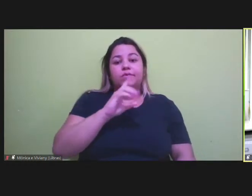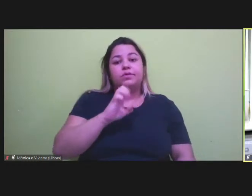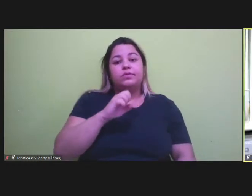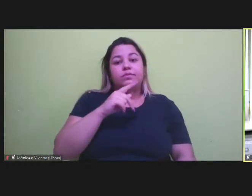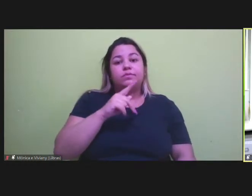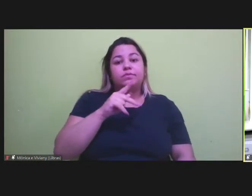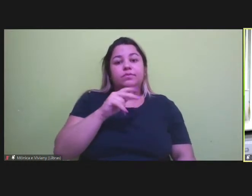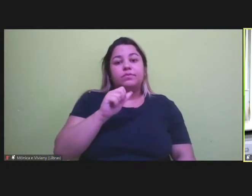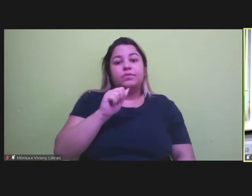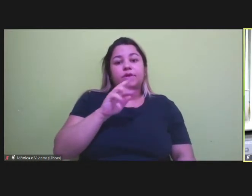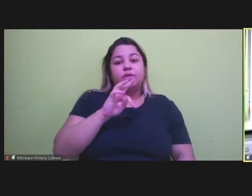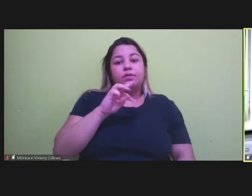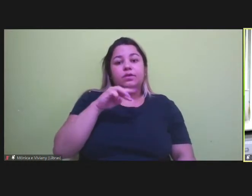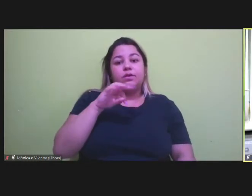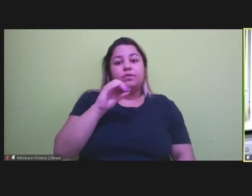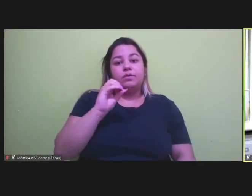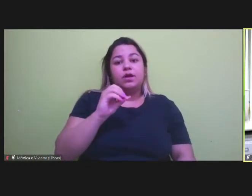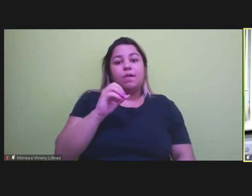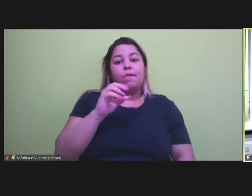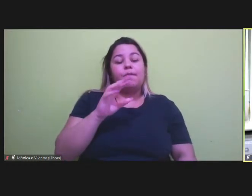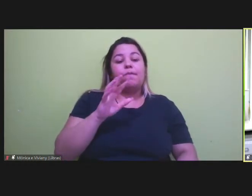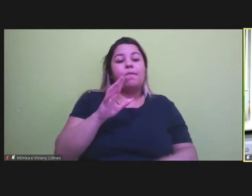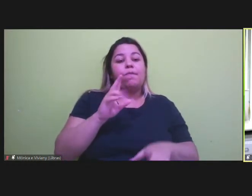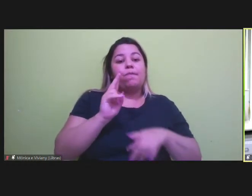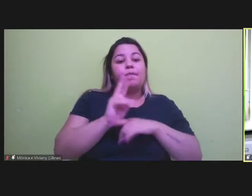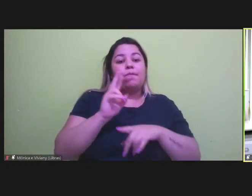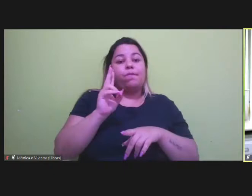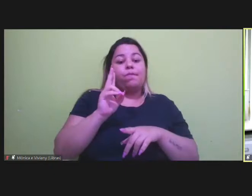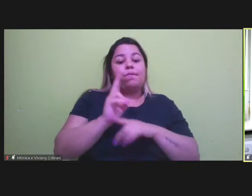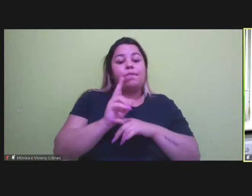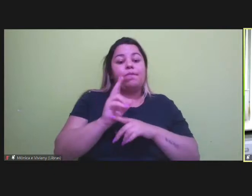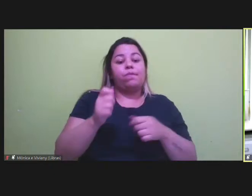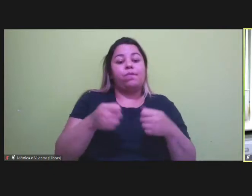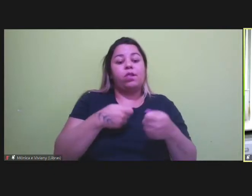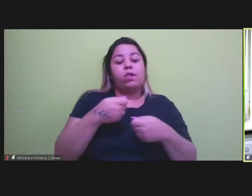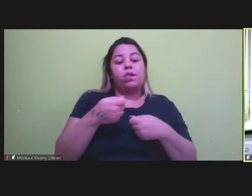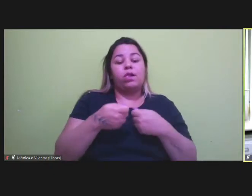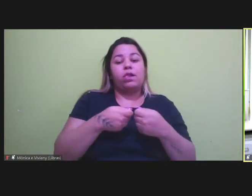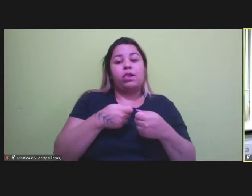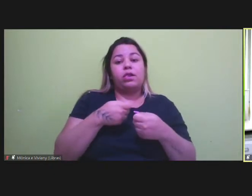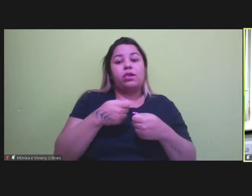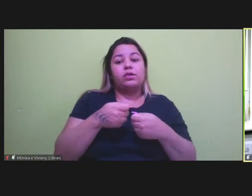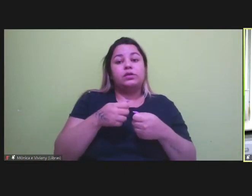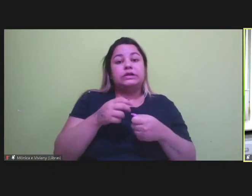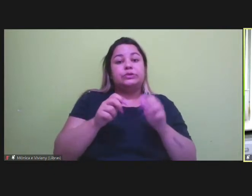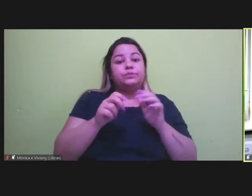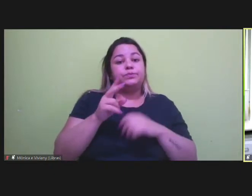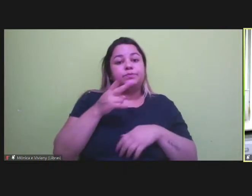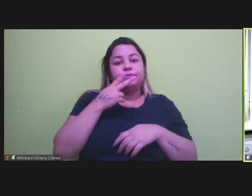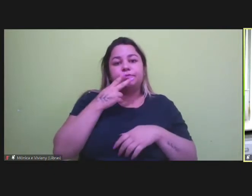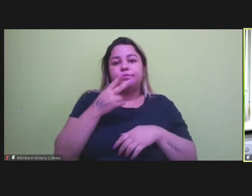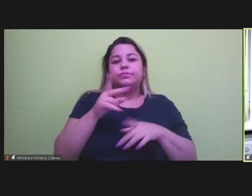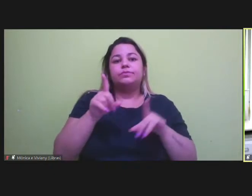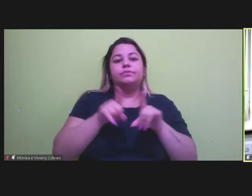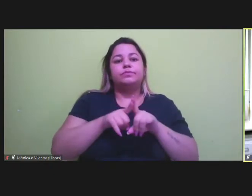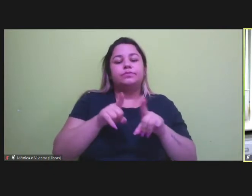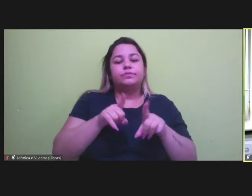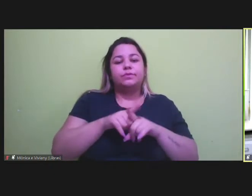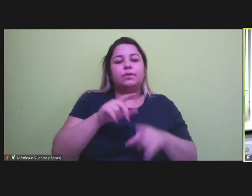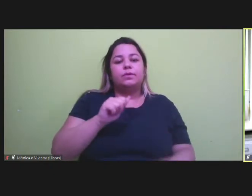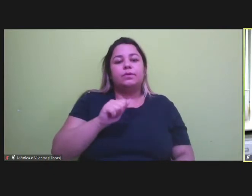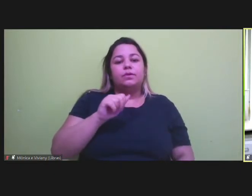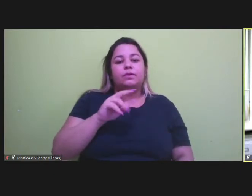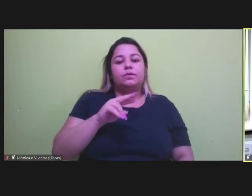in the department, which is the one to prevent chronic diseases and to control the use